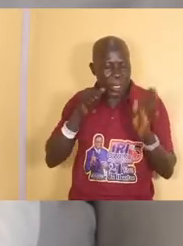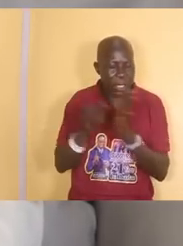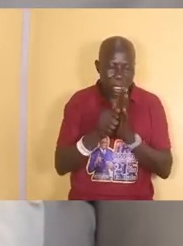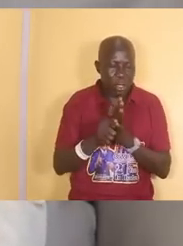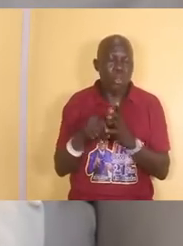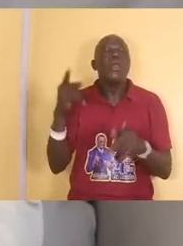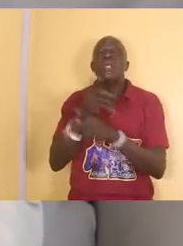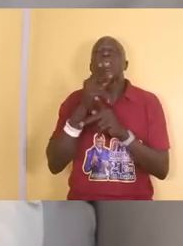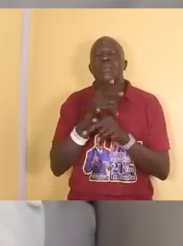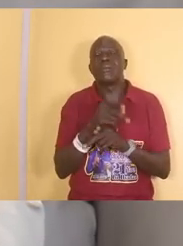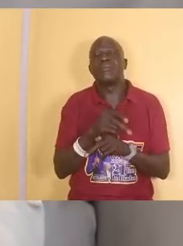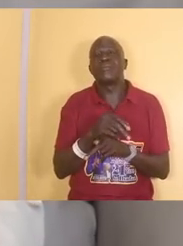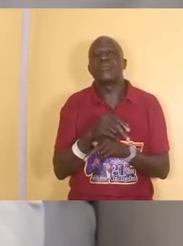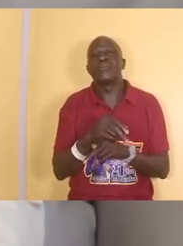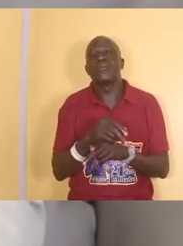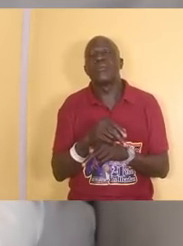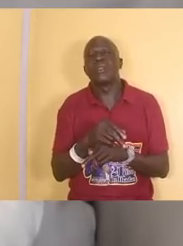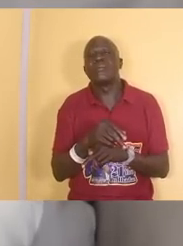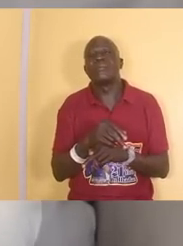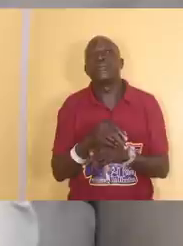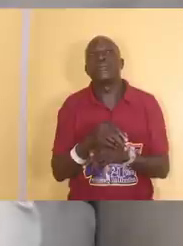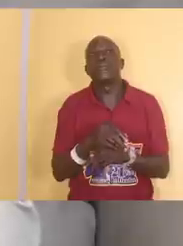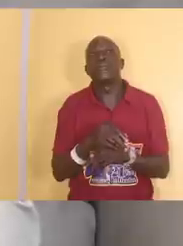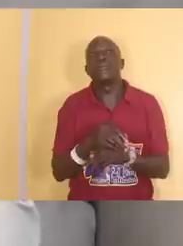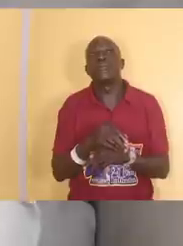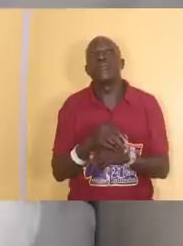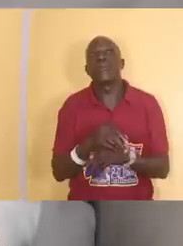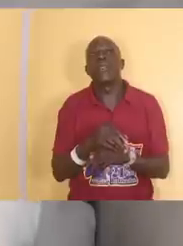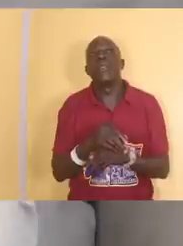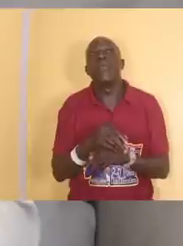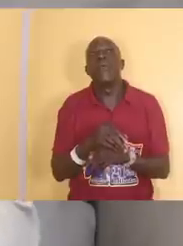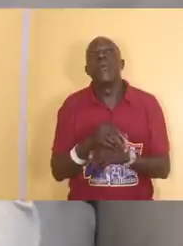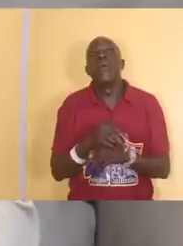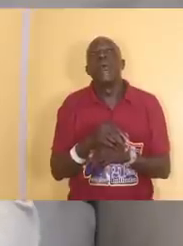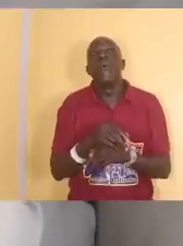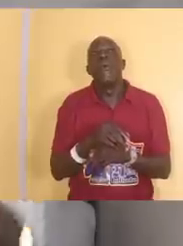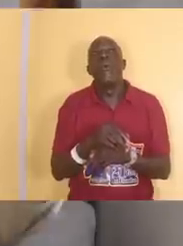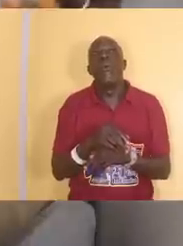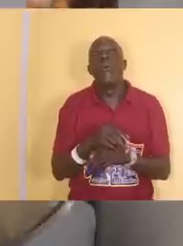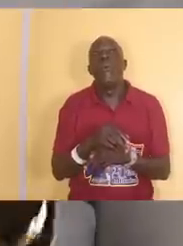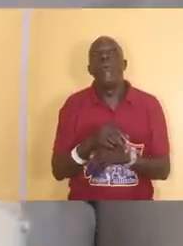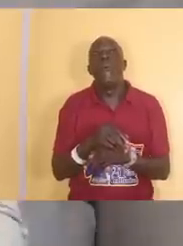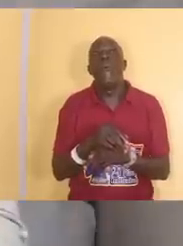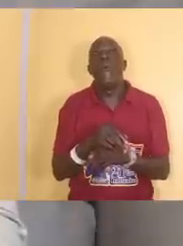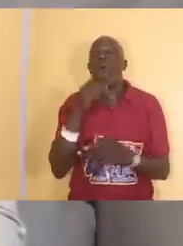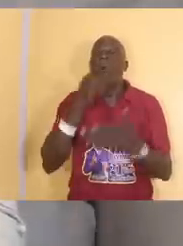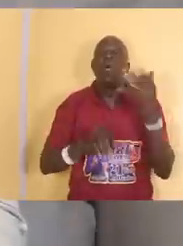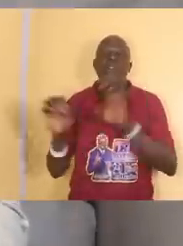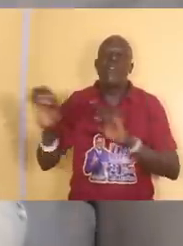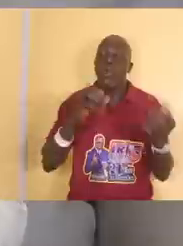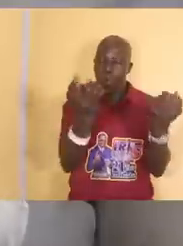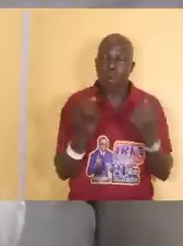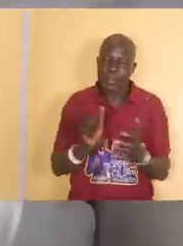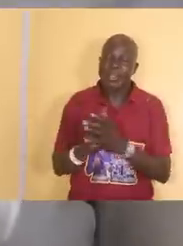they will protect you. Oh yes! Oni yo pelu re. Oh ki yo fi osile. Then ki yo ko. So what does you